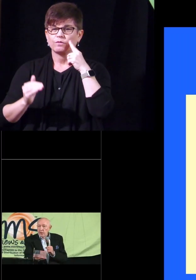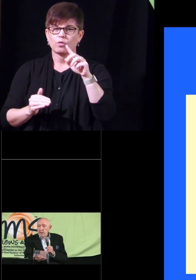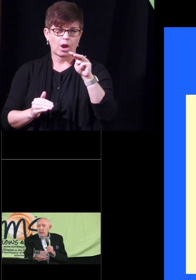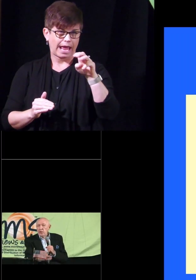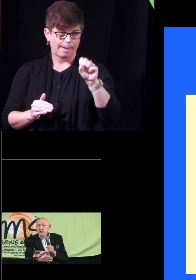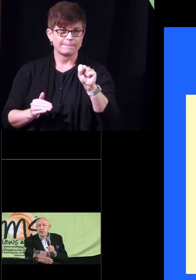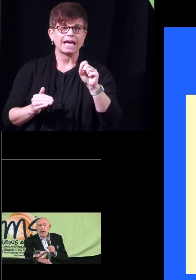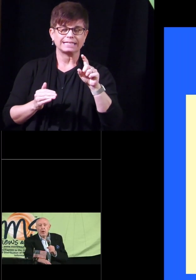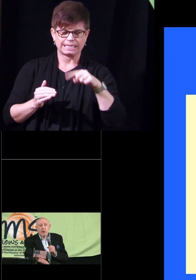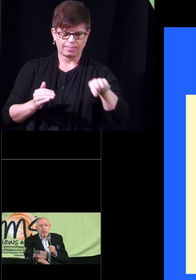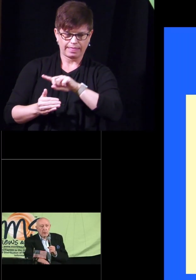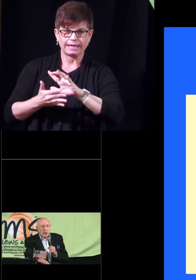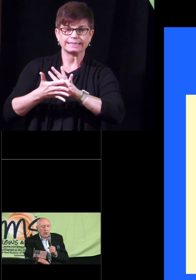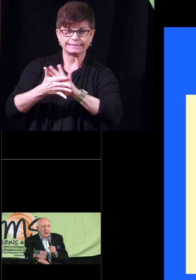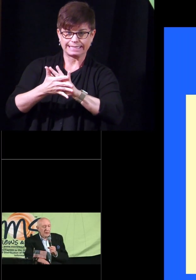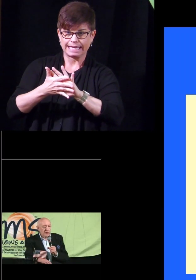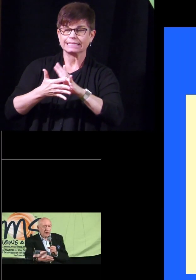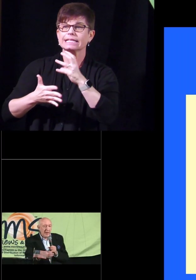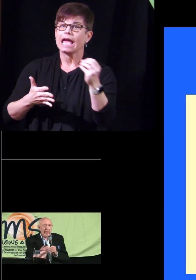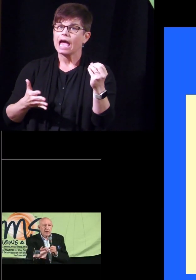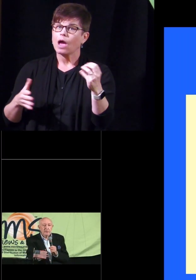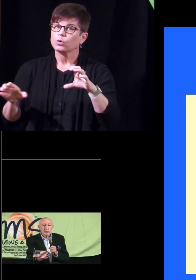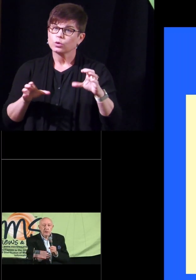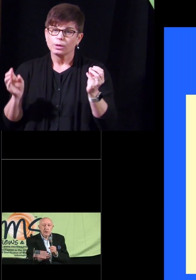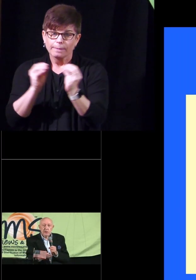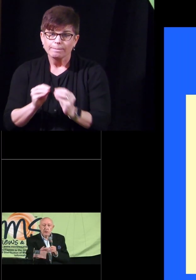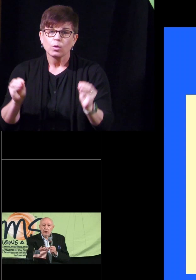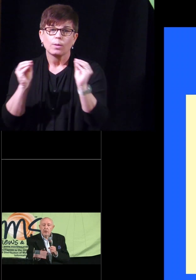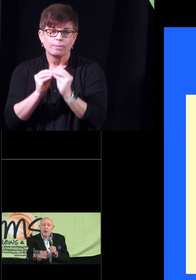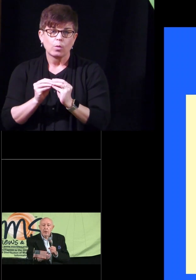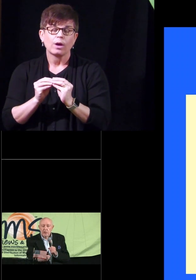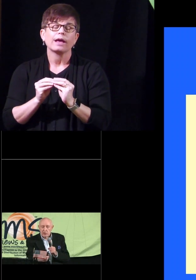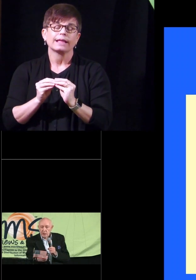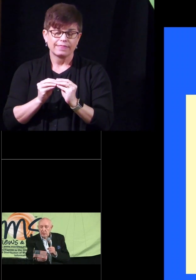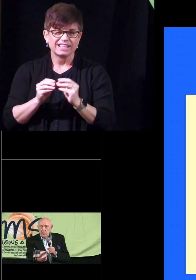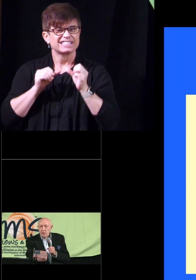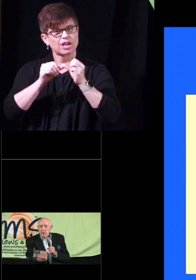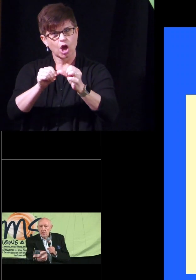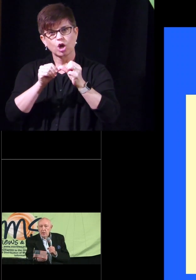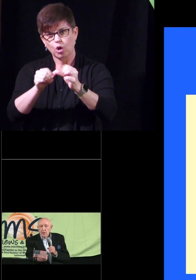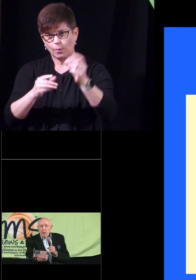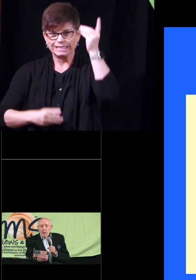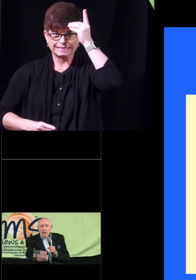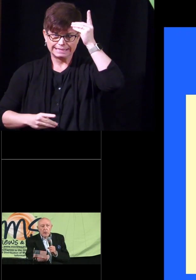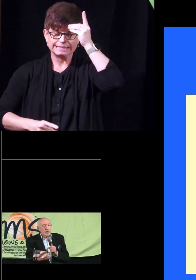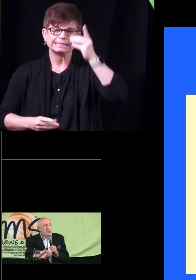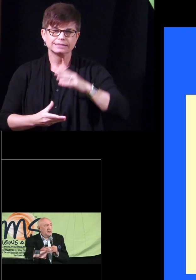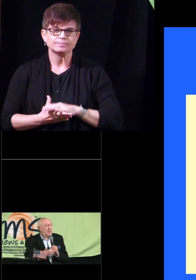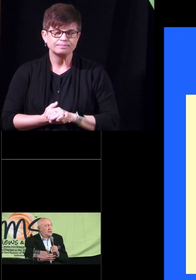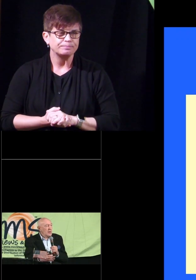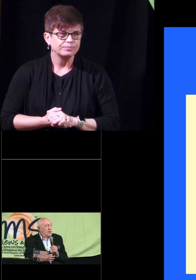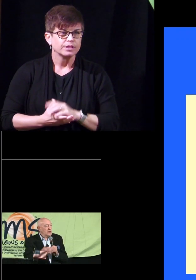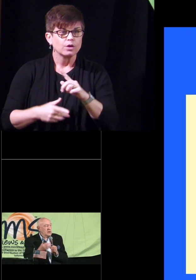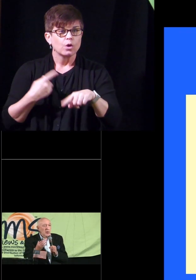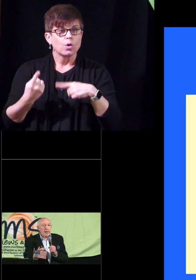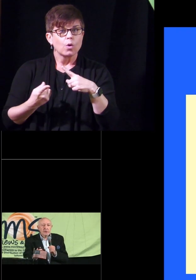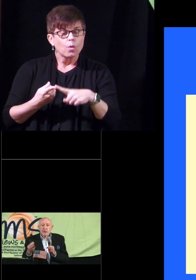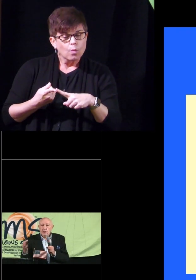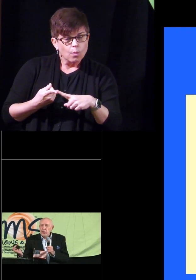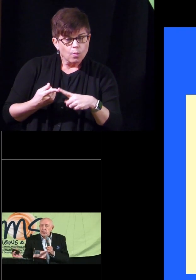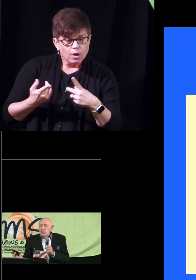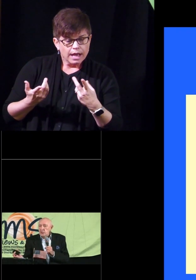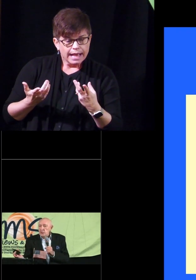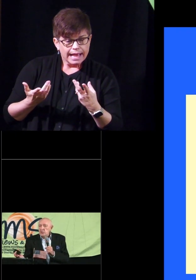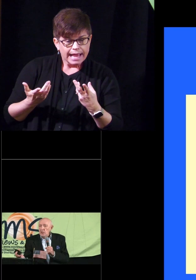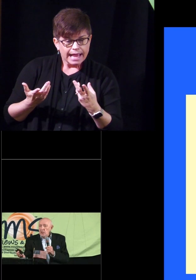know we're learning that MS, now we're learning more and more that this is an active disease. It's an ongoing disease. When we said MS is a